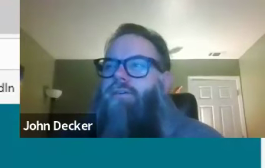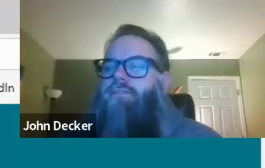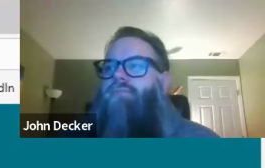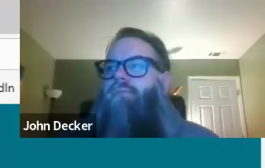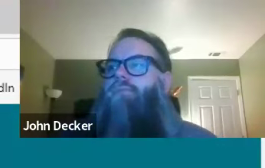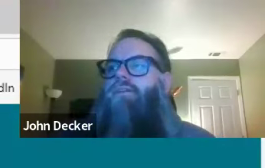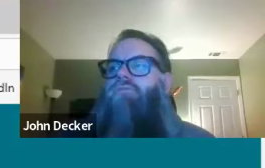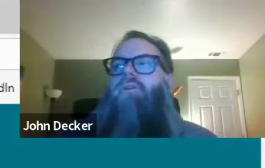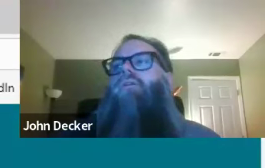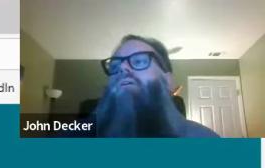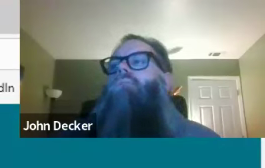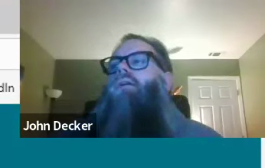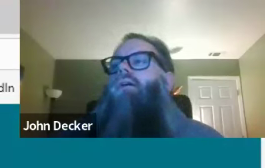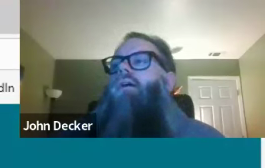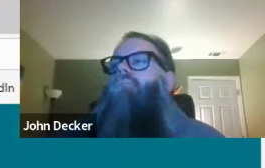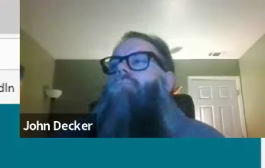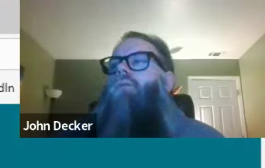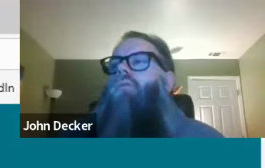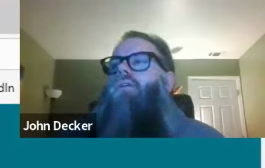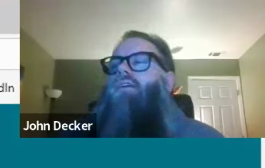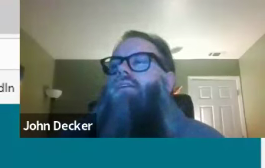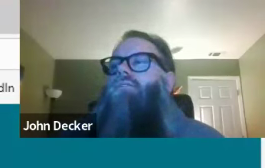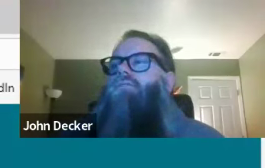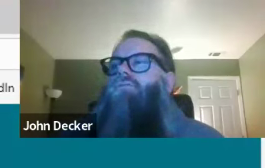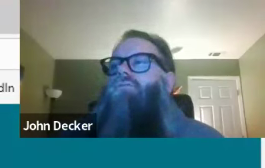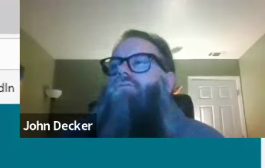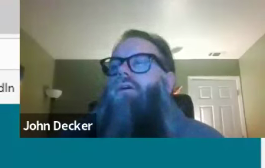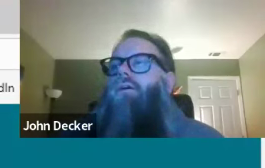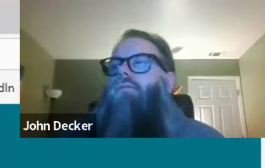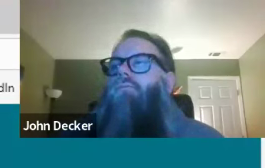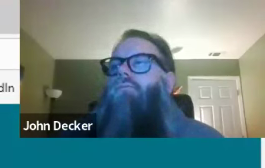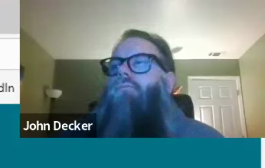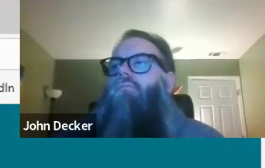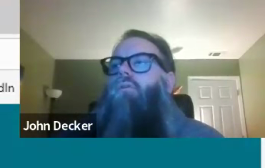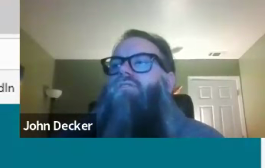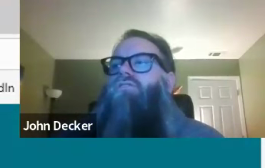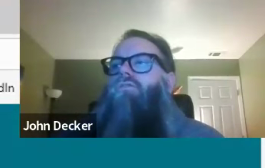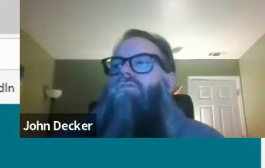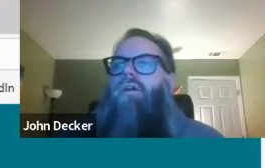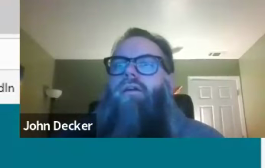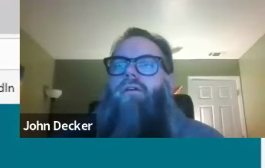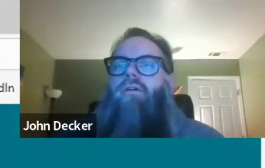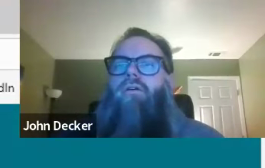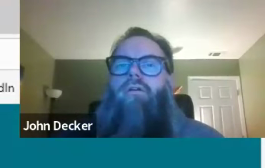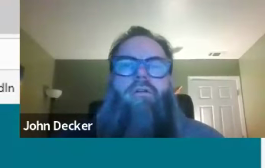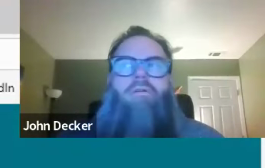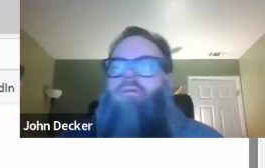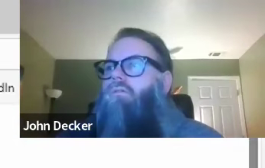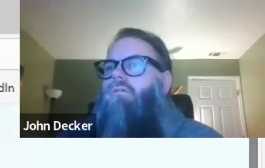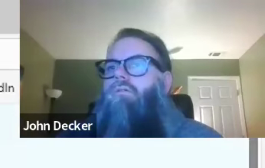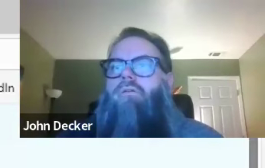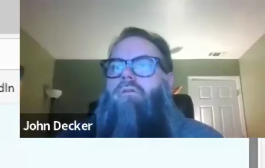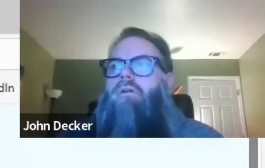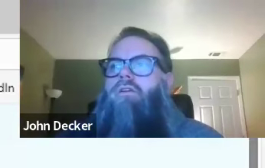into our HCBS update maybe next week. But I wanted to get into what we shared during